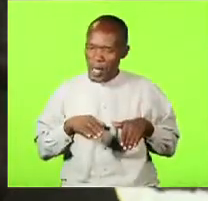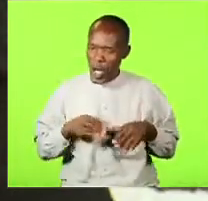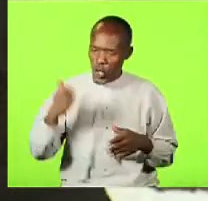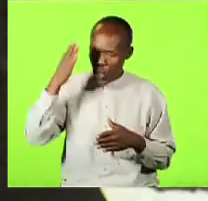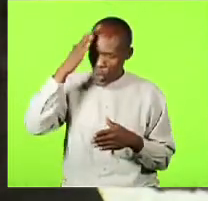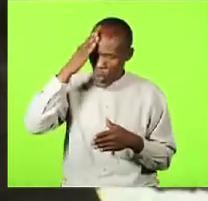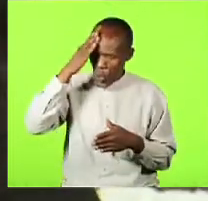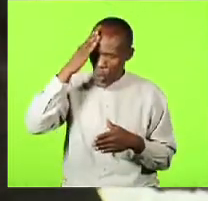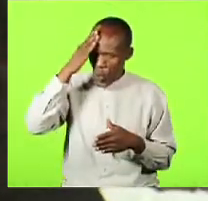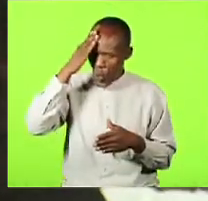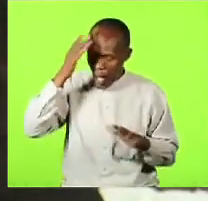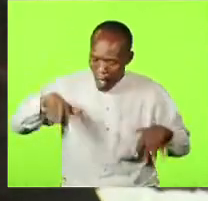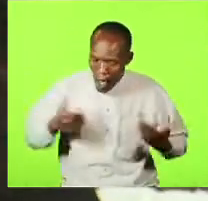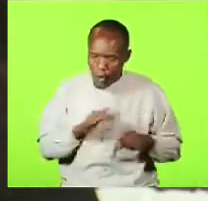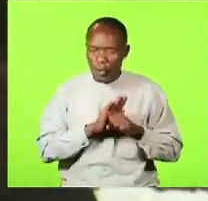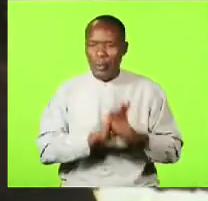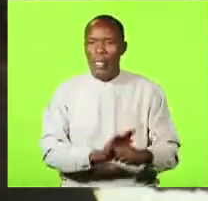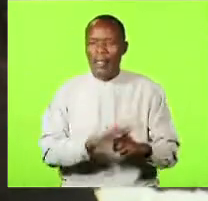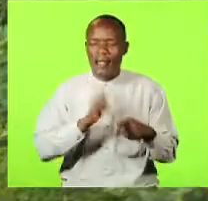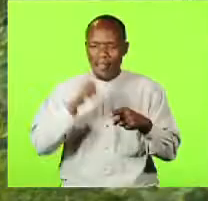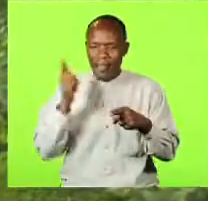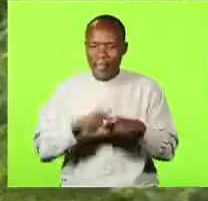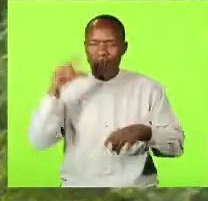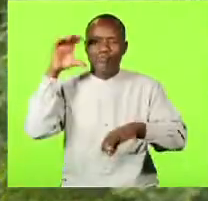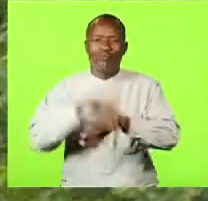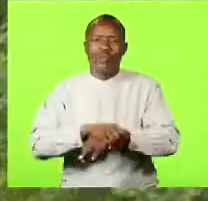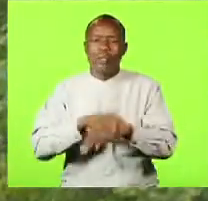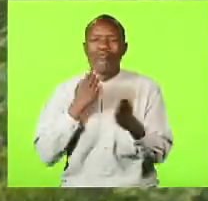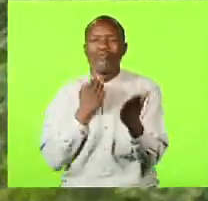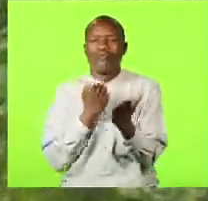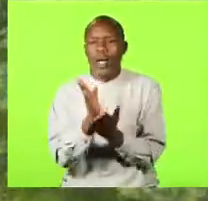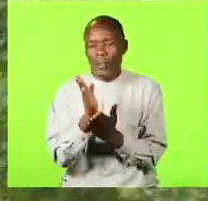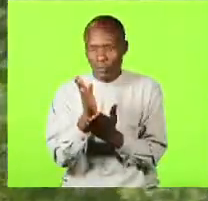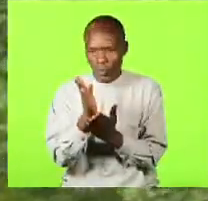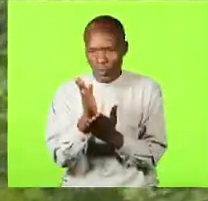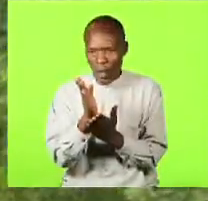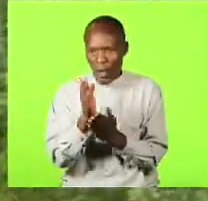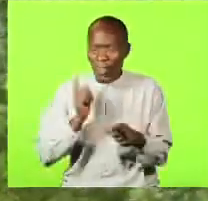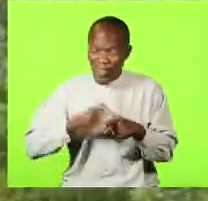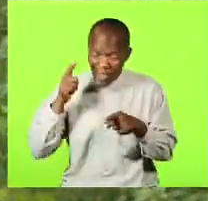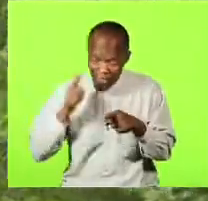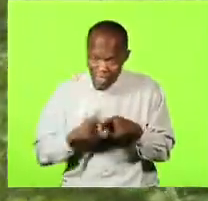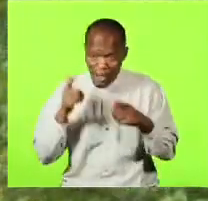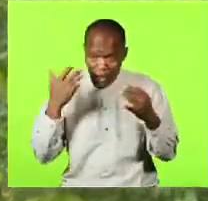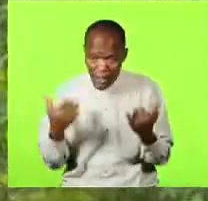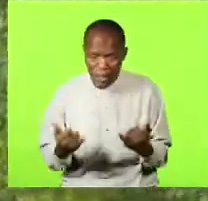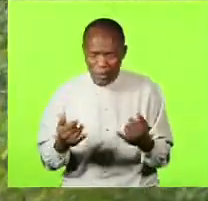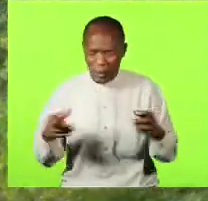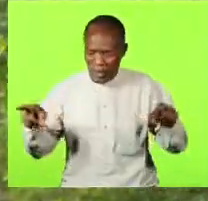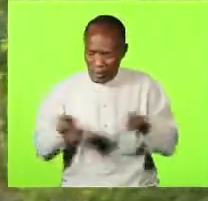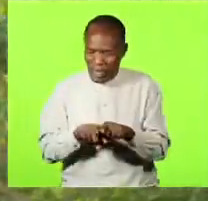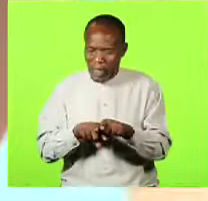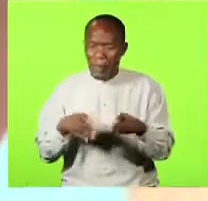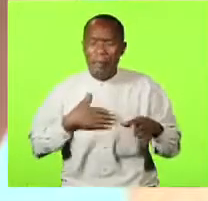help my mom have my father. My mother was also to